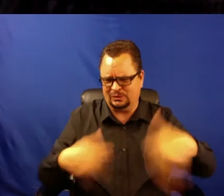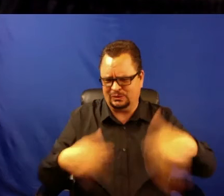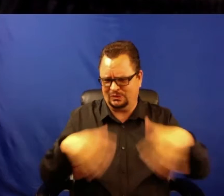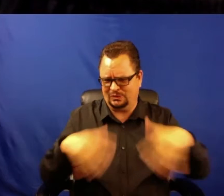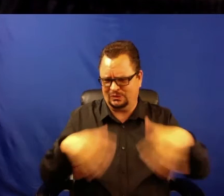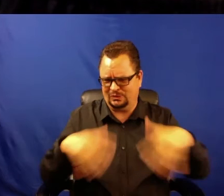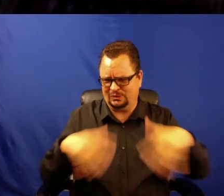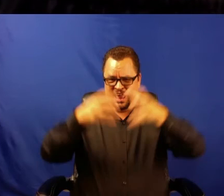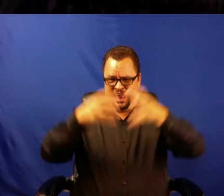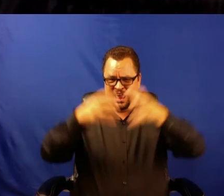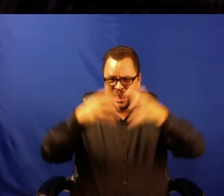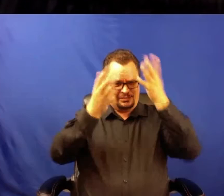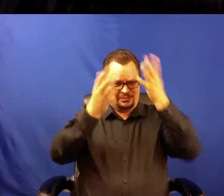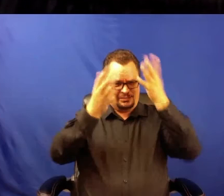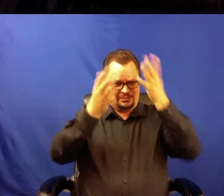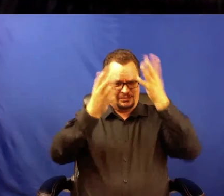information,